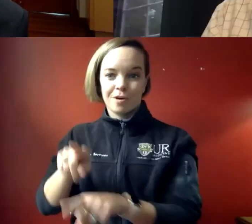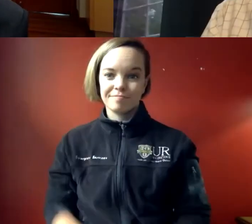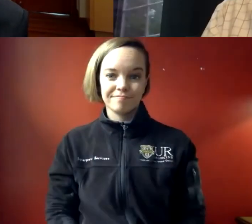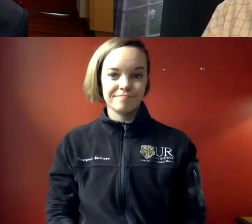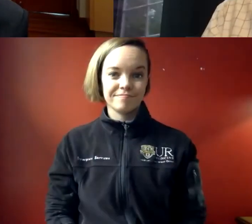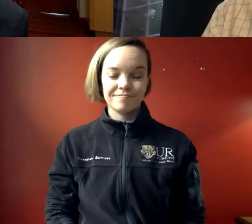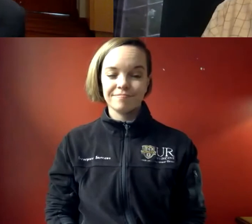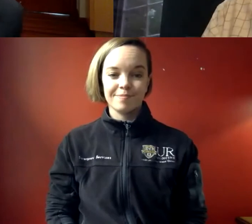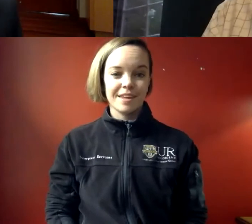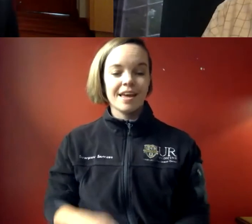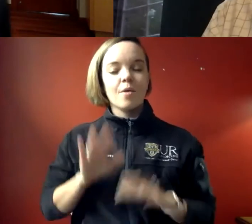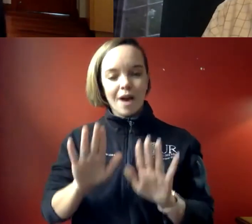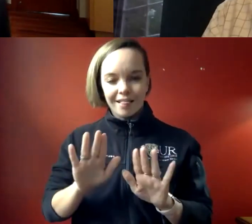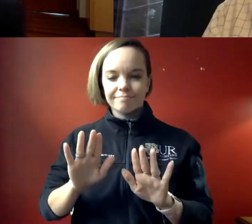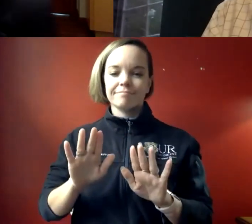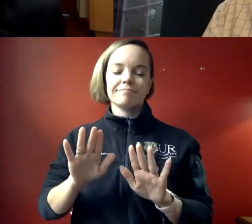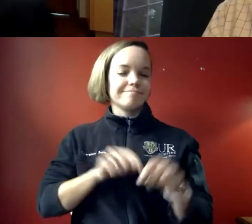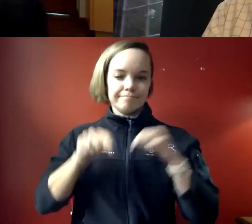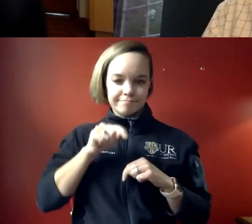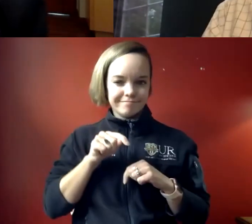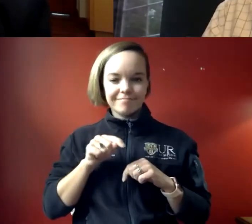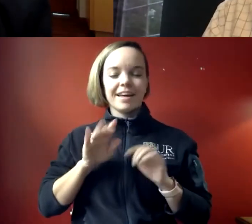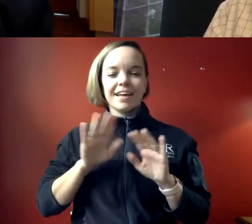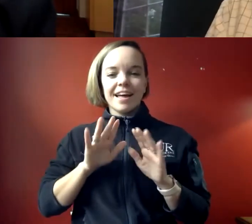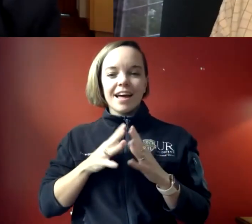You know, that, well, first of all,